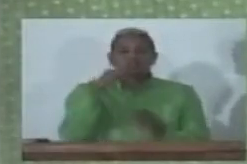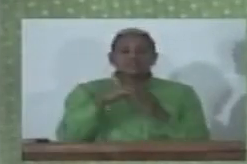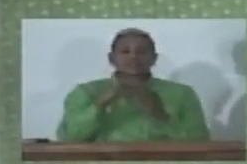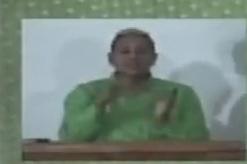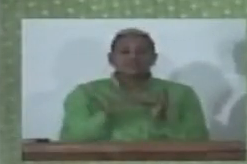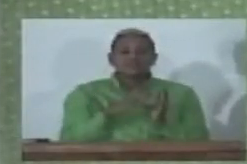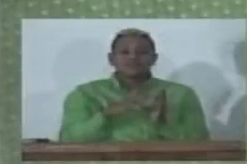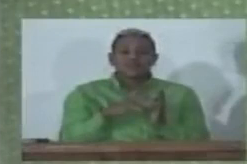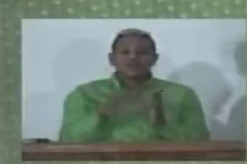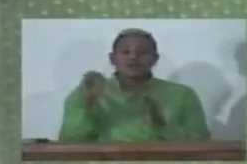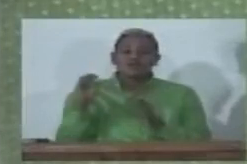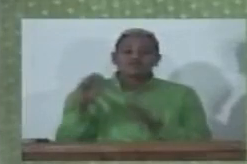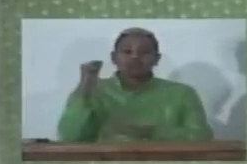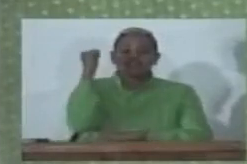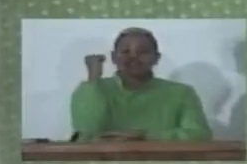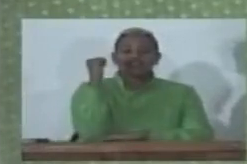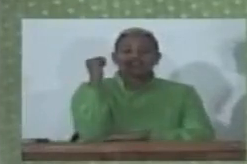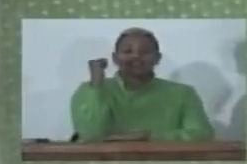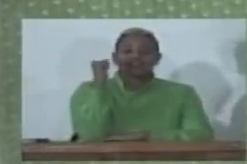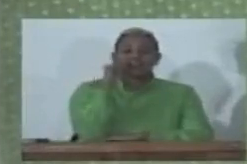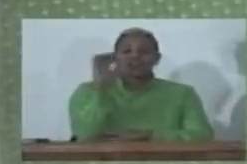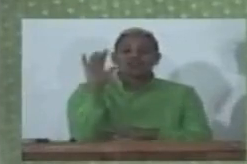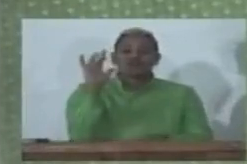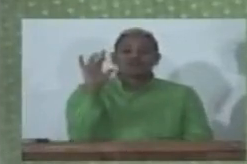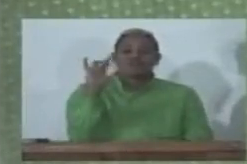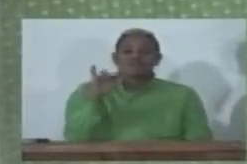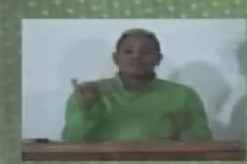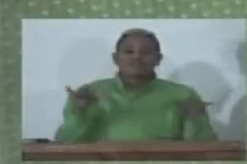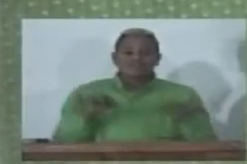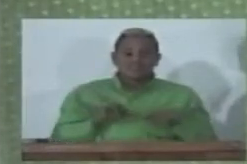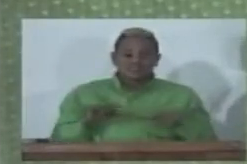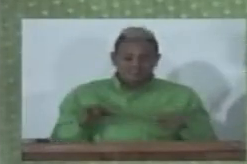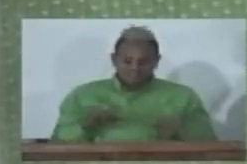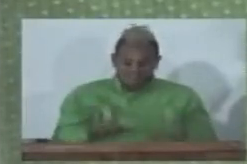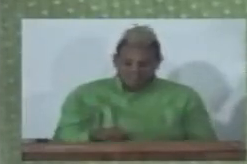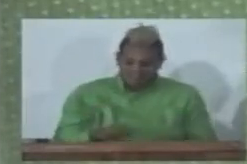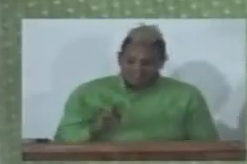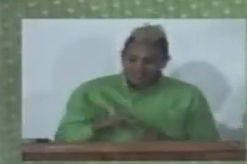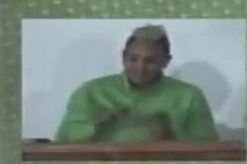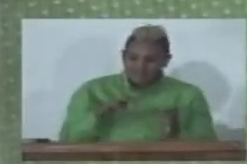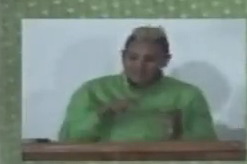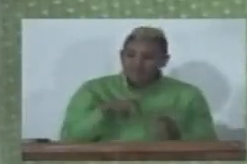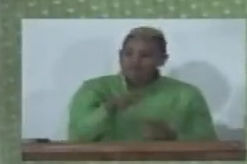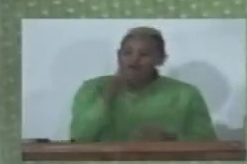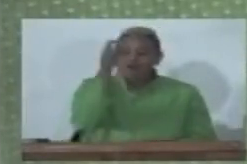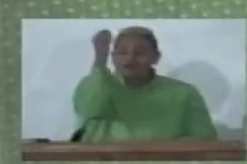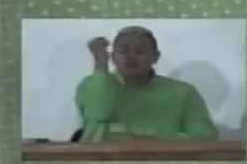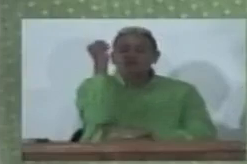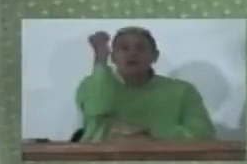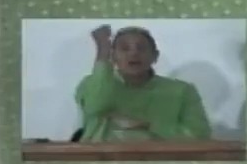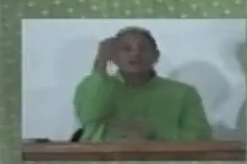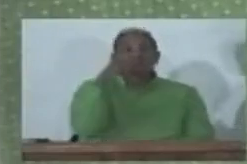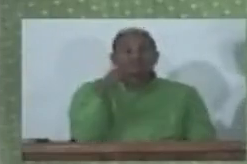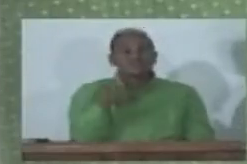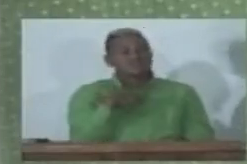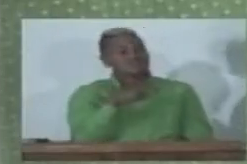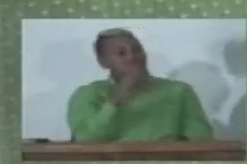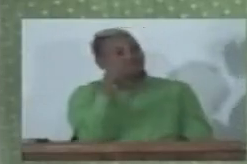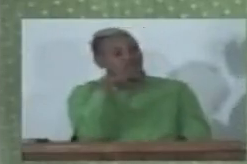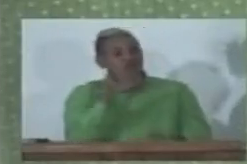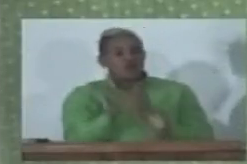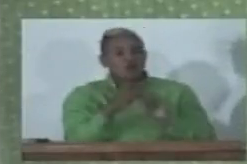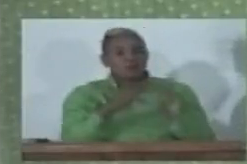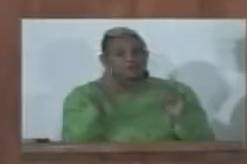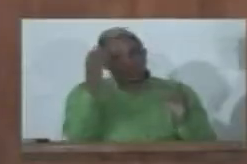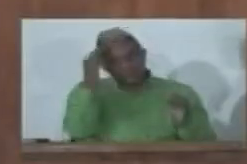they put a light post every 25 yards or whatever it is in the middle of the walking path. It really is a mystery to me how people think of